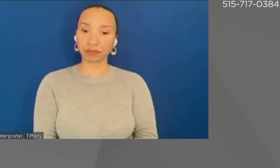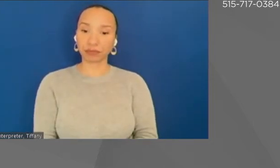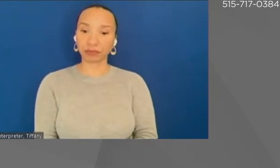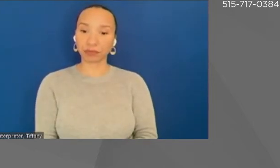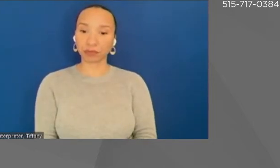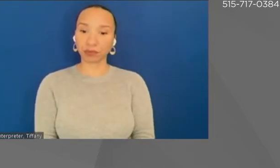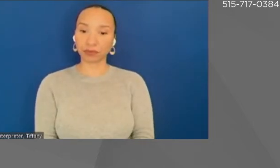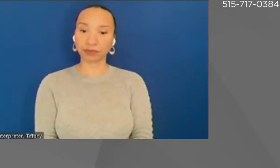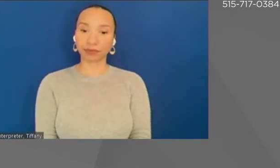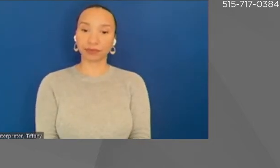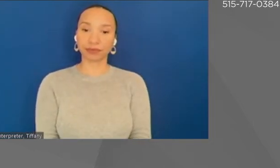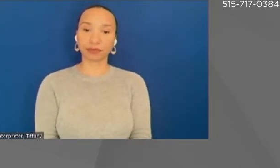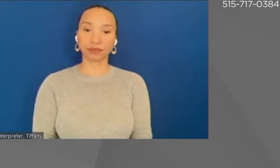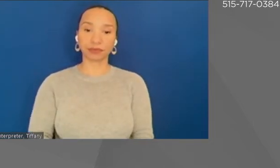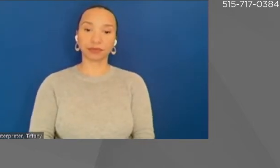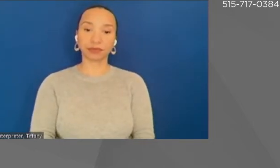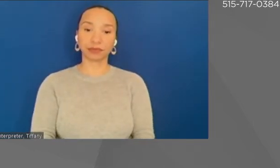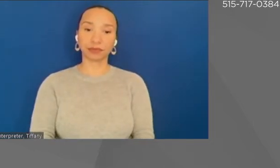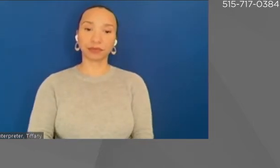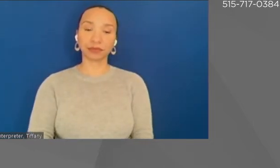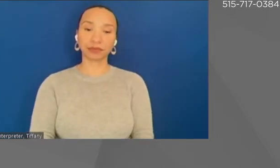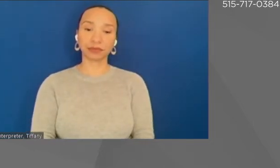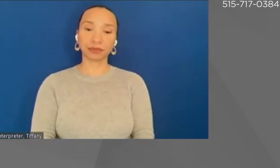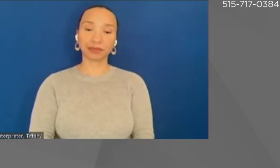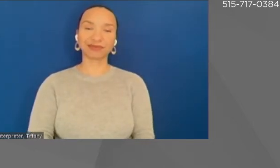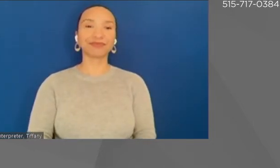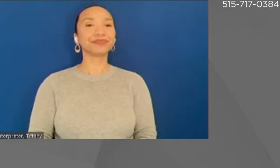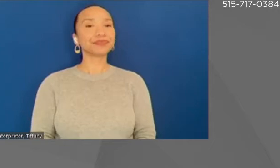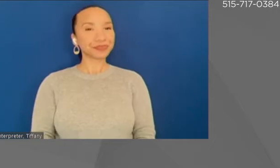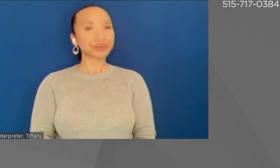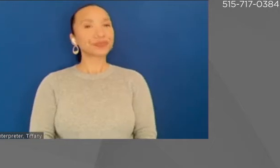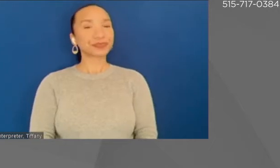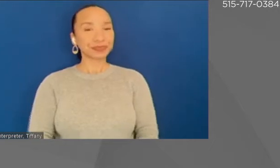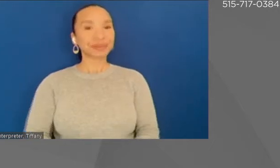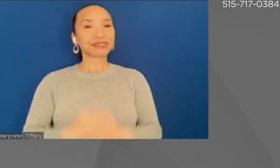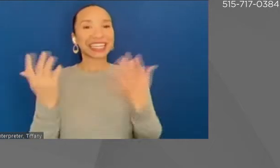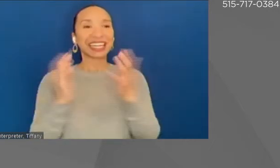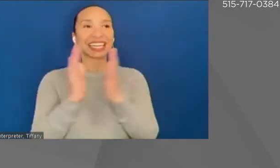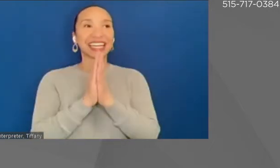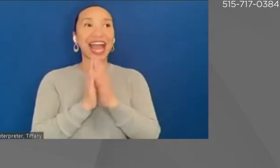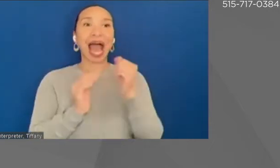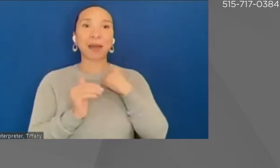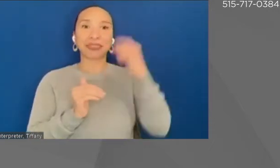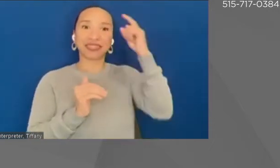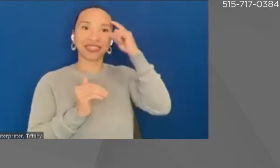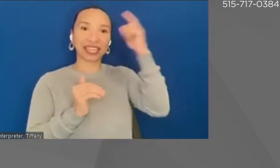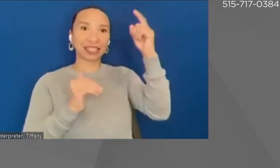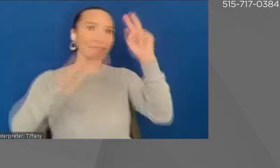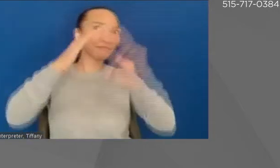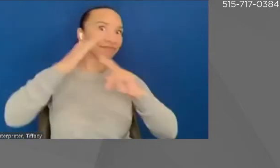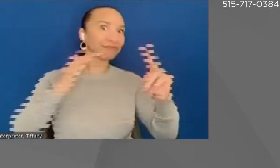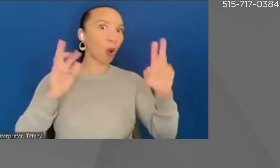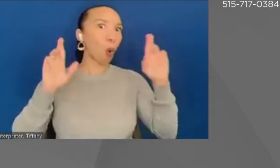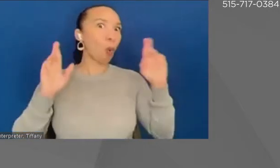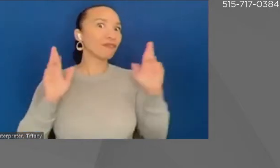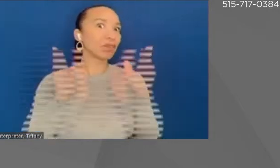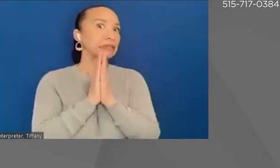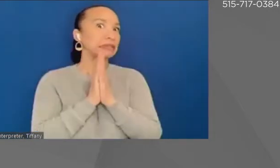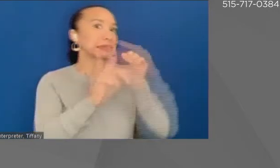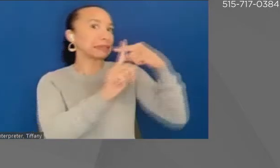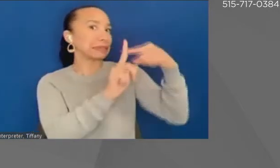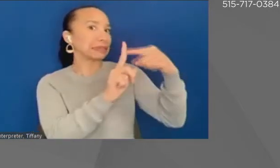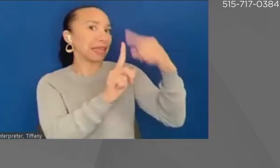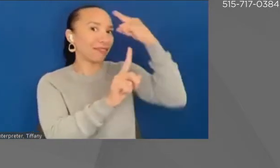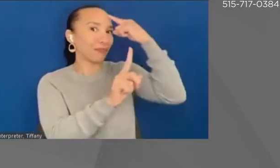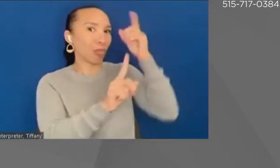Yeah, I guess maybe I'll kind of think hopeful in the future rather than kind of what we've done.